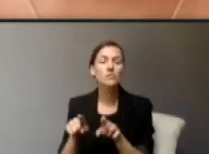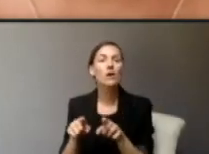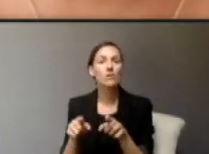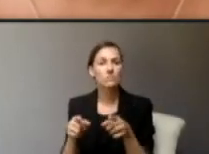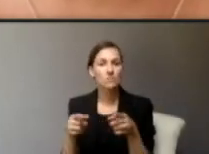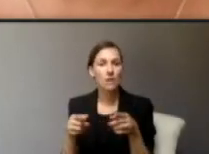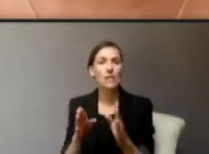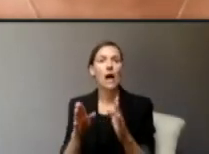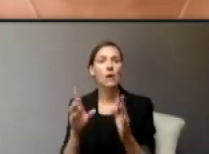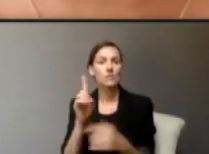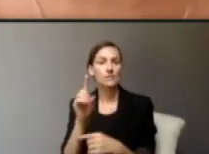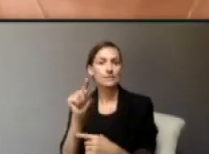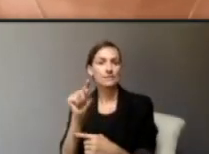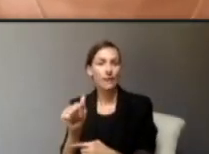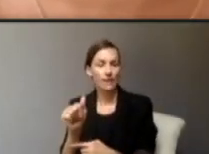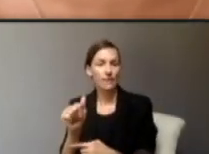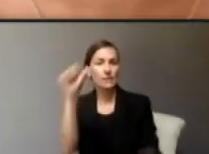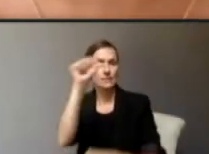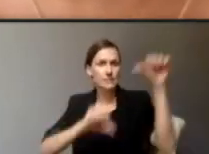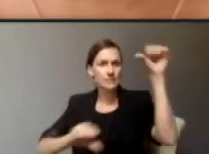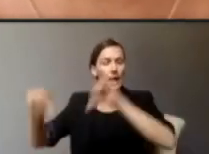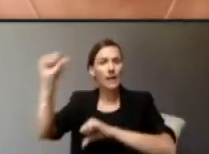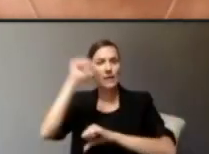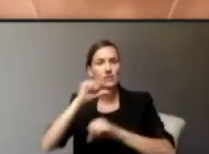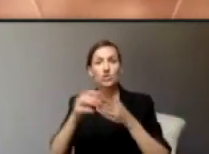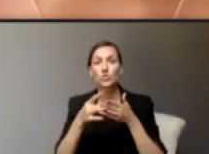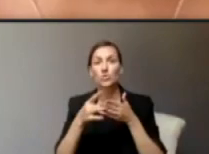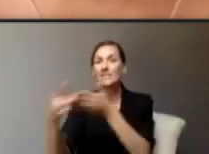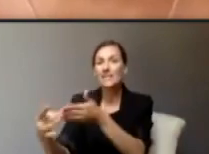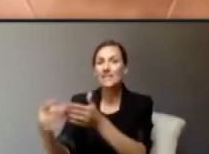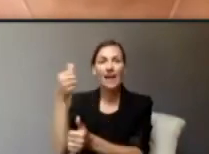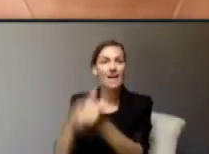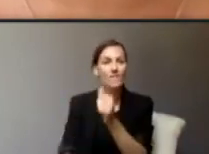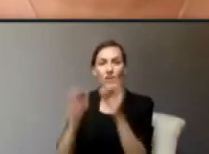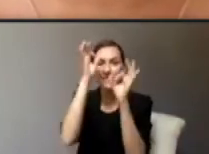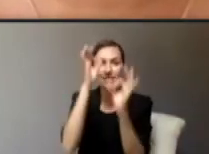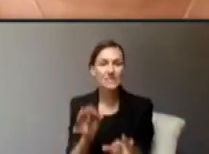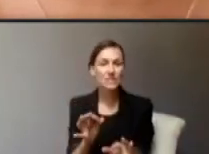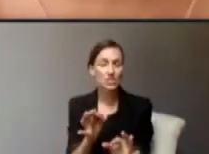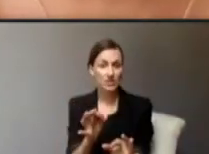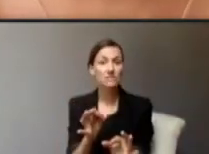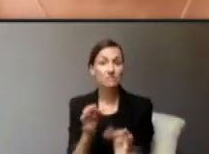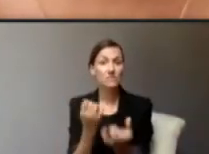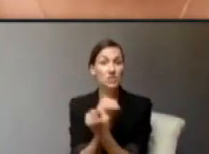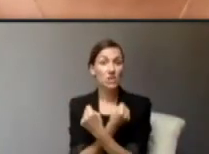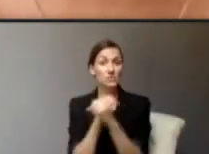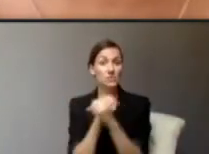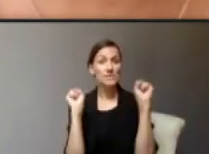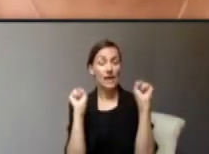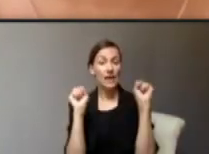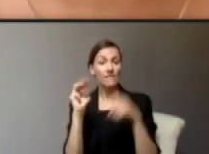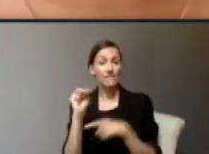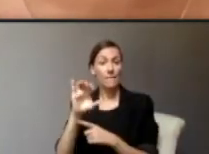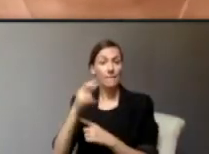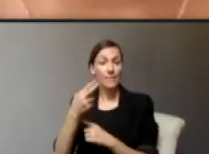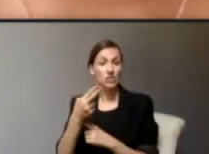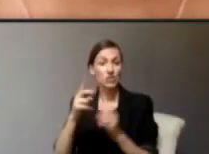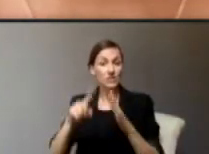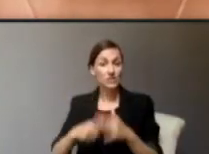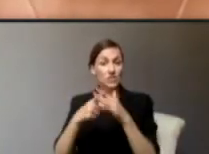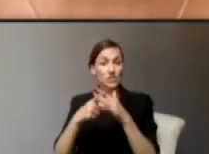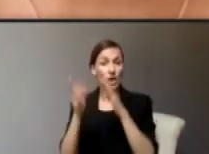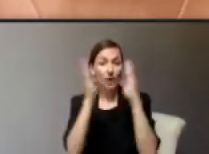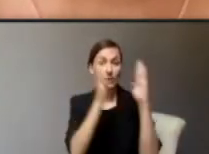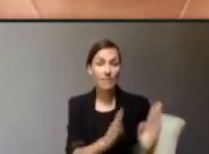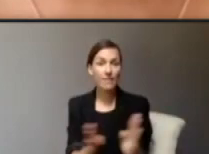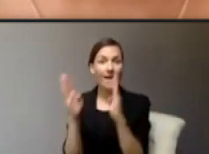and the science to drive every decision that we make. And so the Safe Michigan Start Plan was designed with